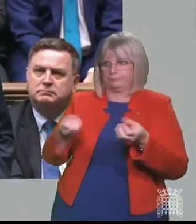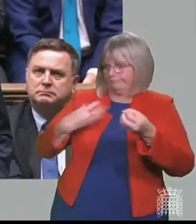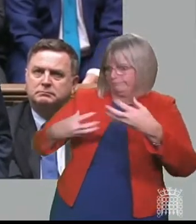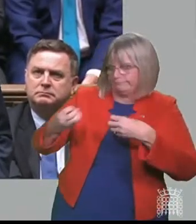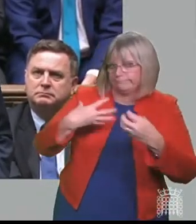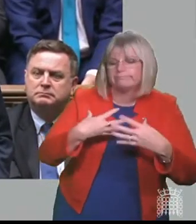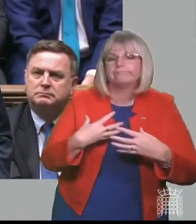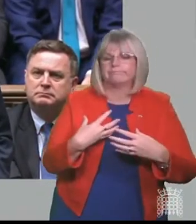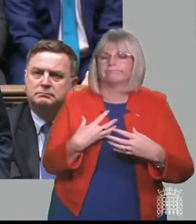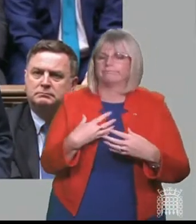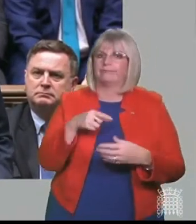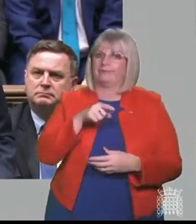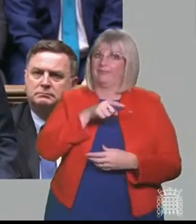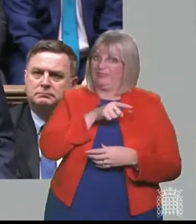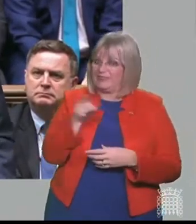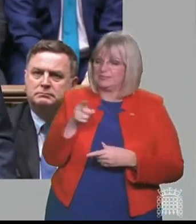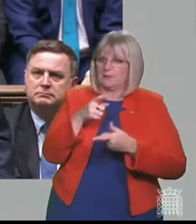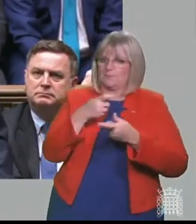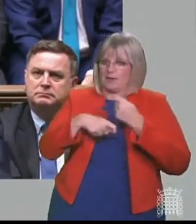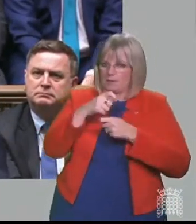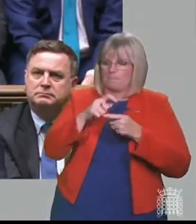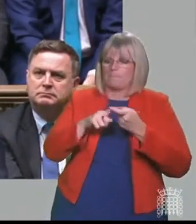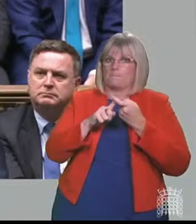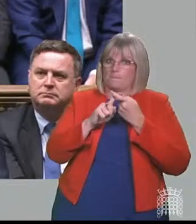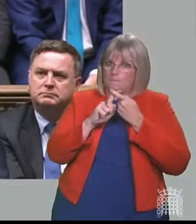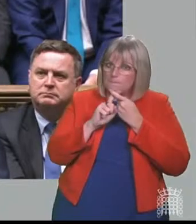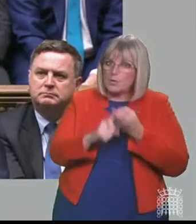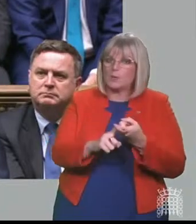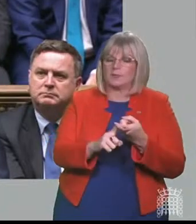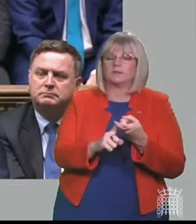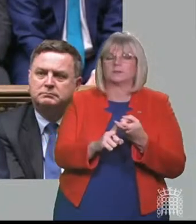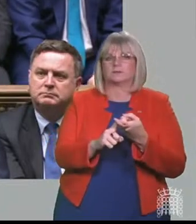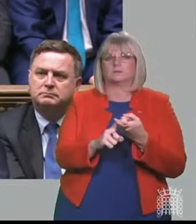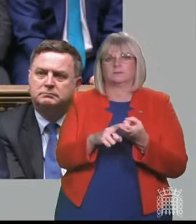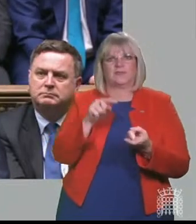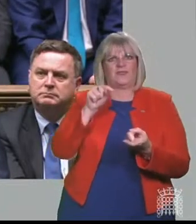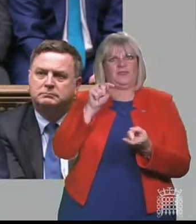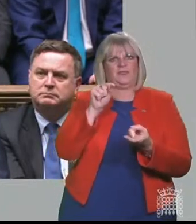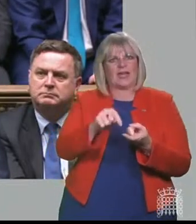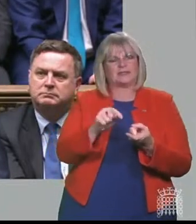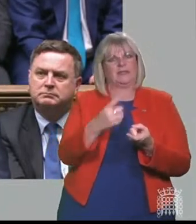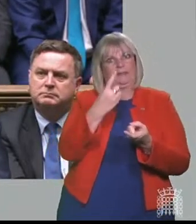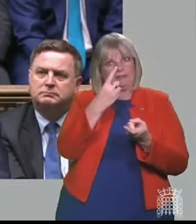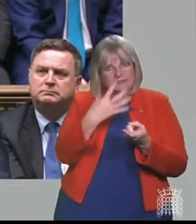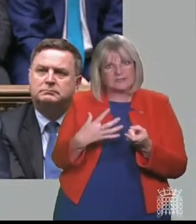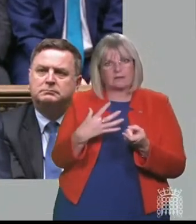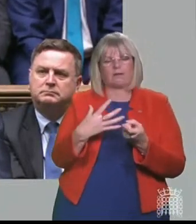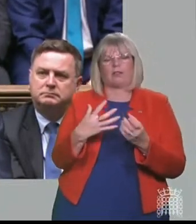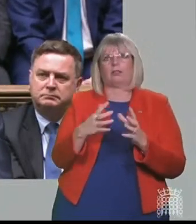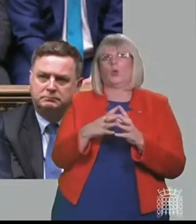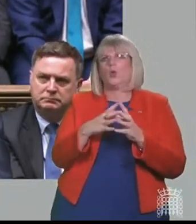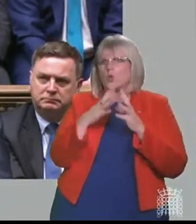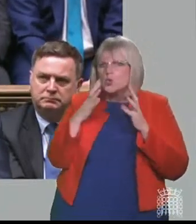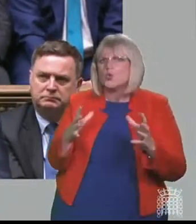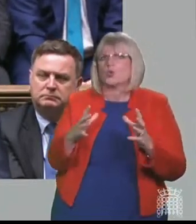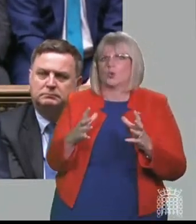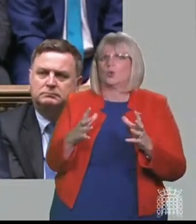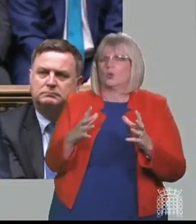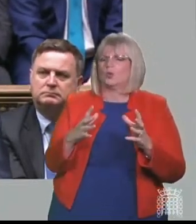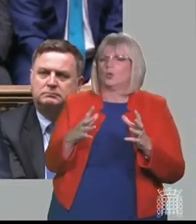would be the single most transformational thing I could do for business investment and